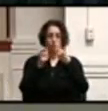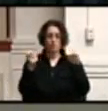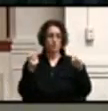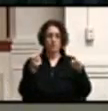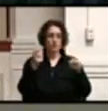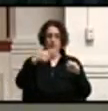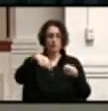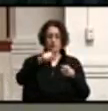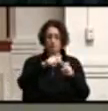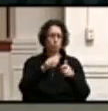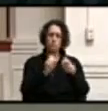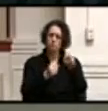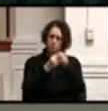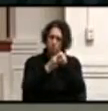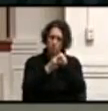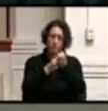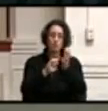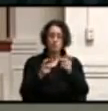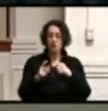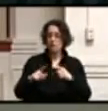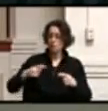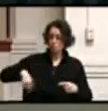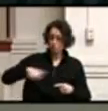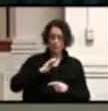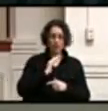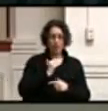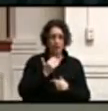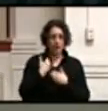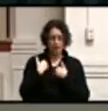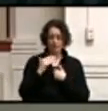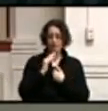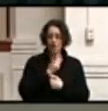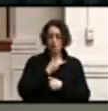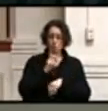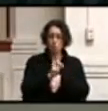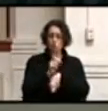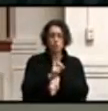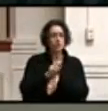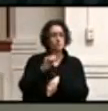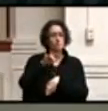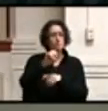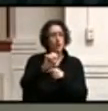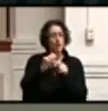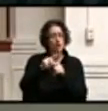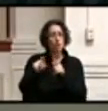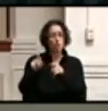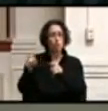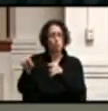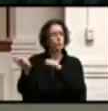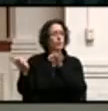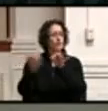We, as a select board, have a charge to do. And Mike, thank you for putting it that way. I thought it was a very good